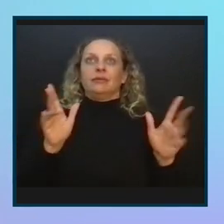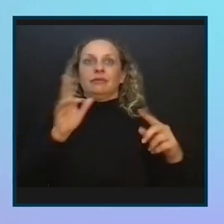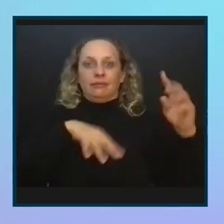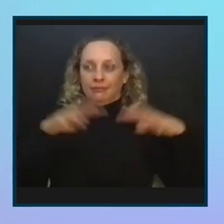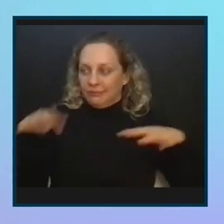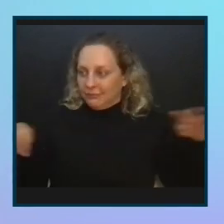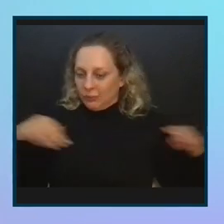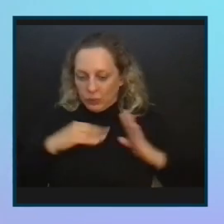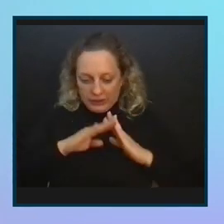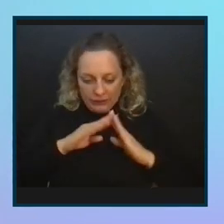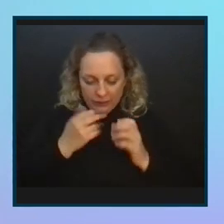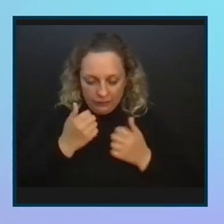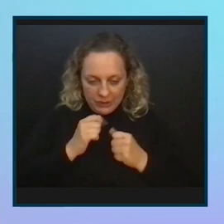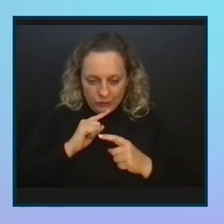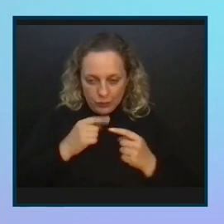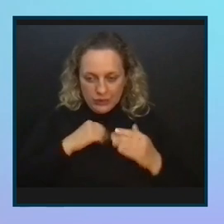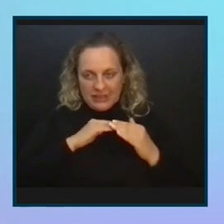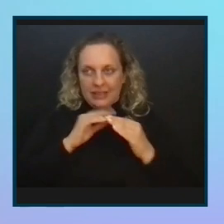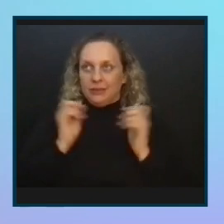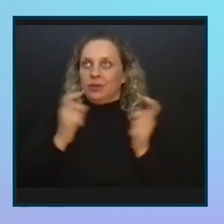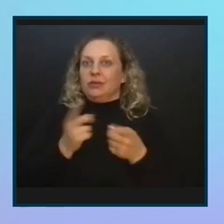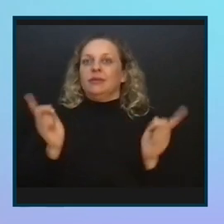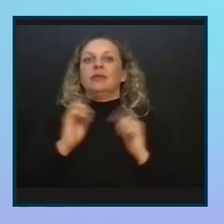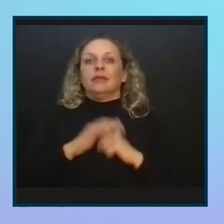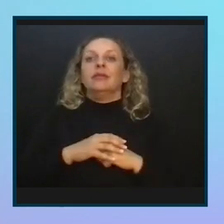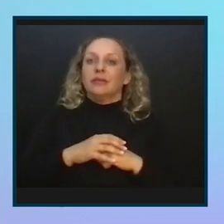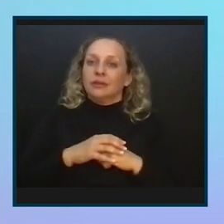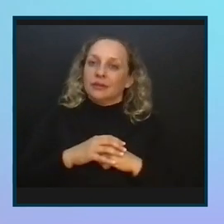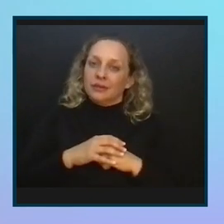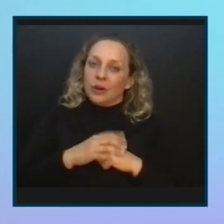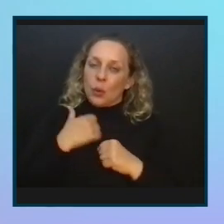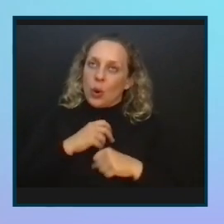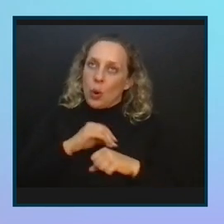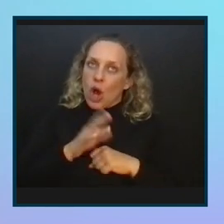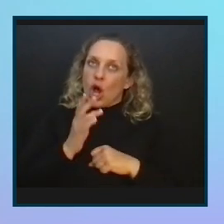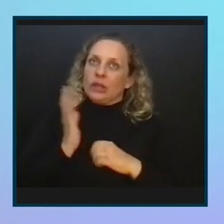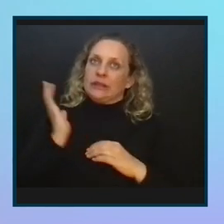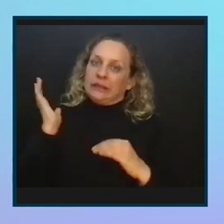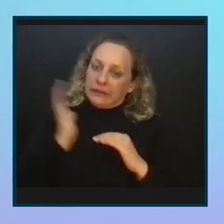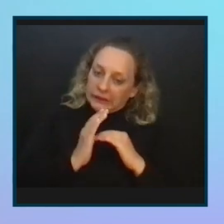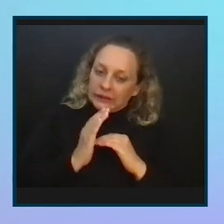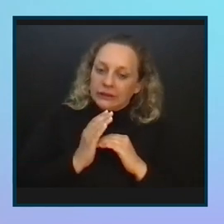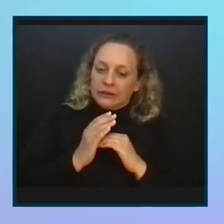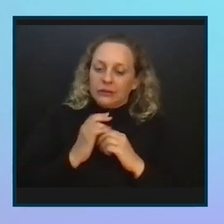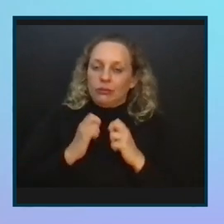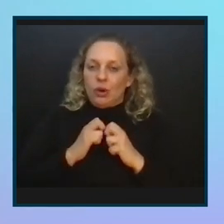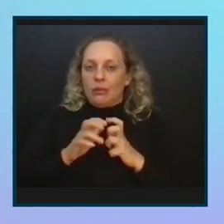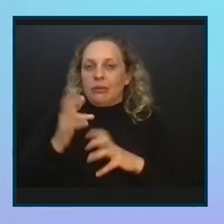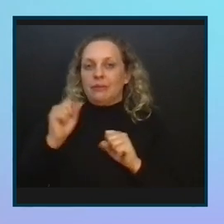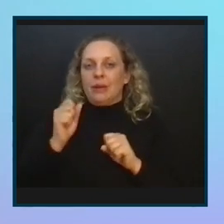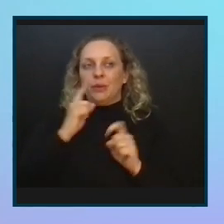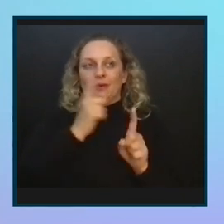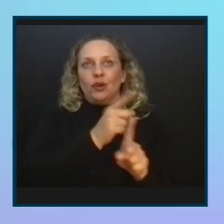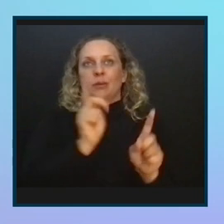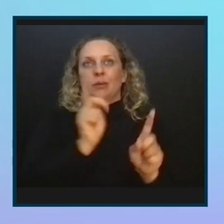developing these and making sure that we cause as few problems as possible for users on the other end.